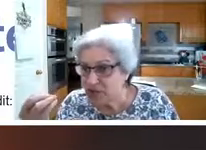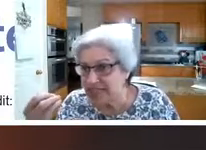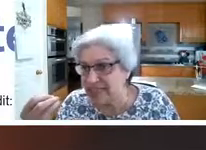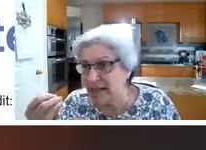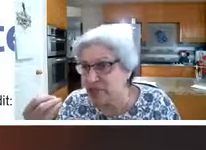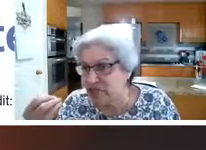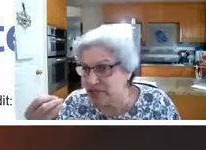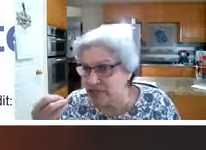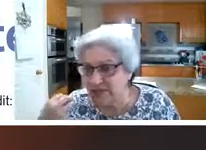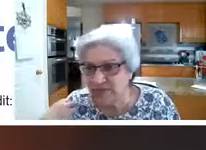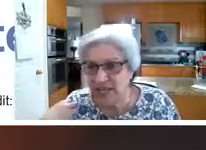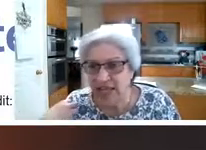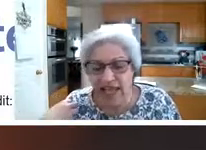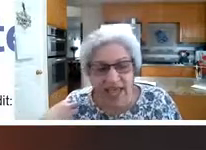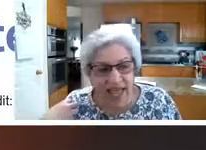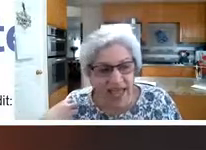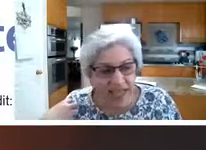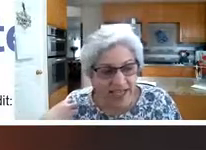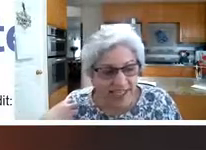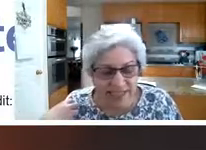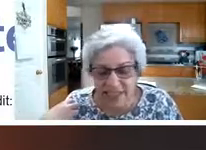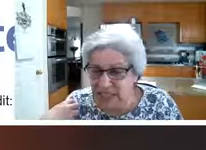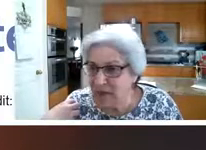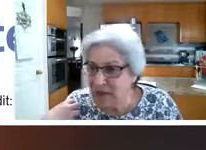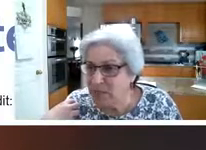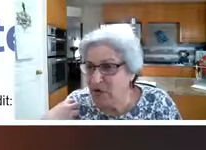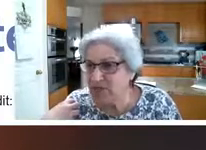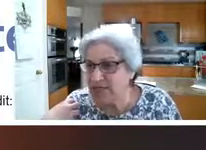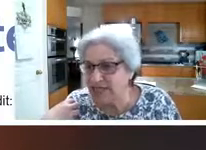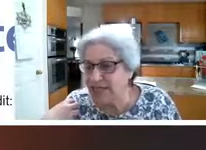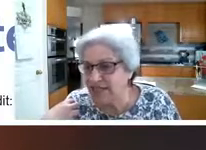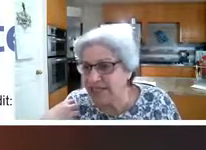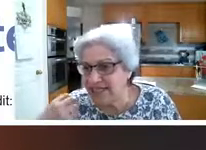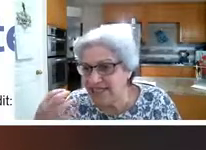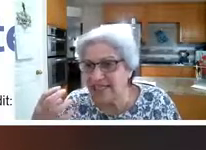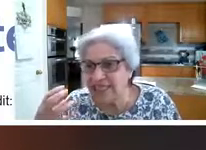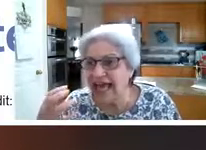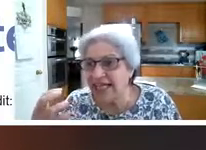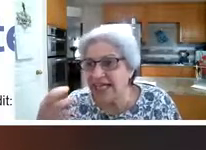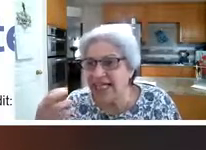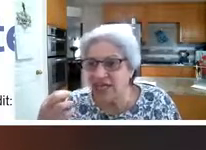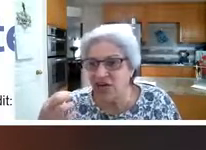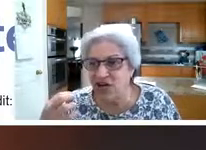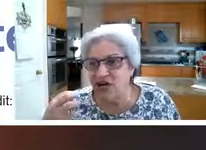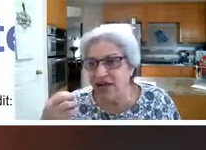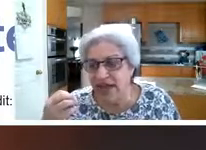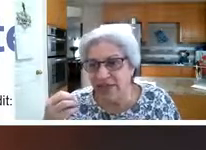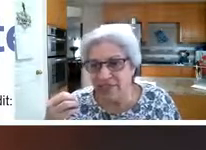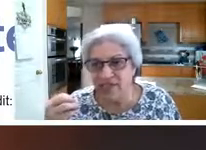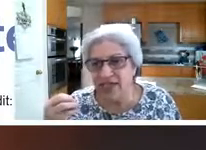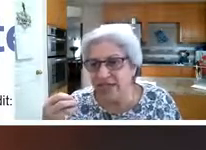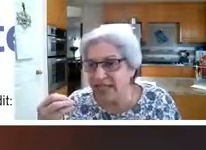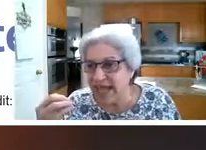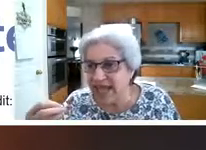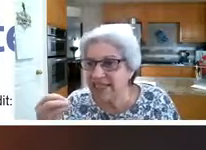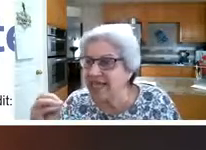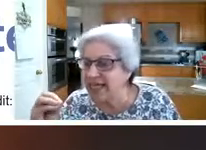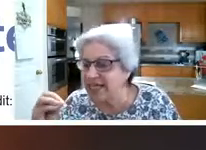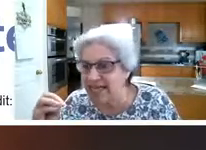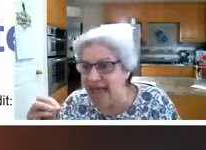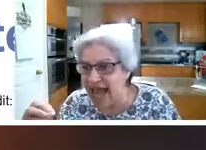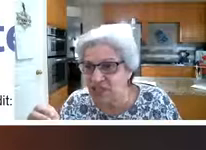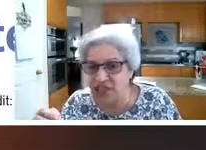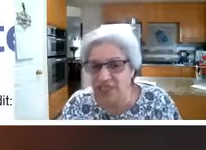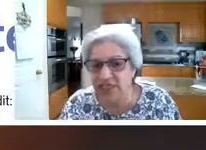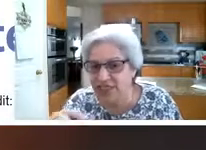known as receptors. And the spike protein is the landing gear that's going to land